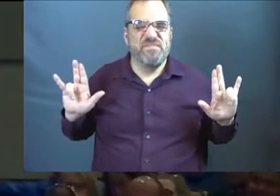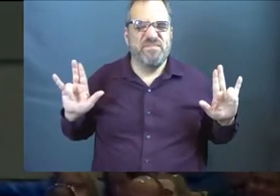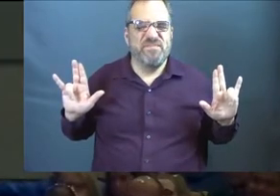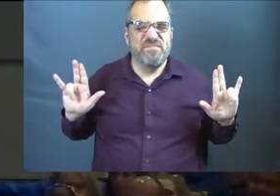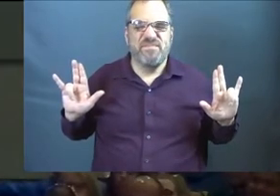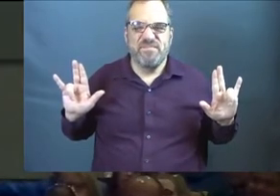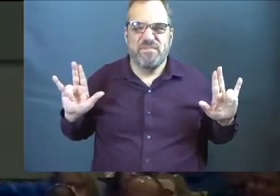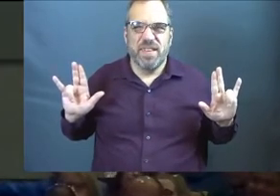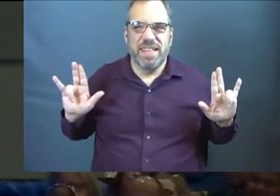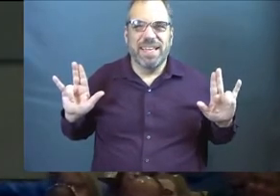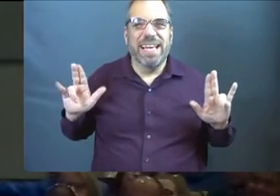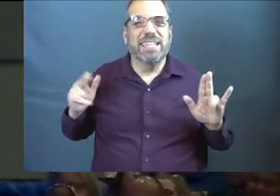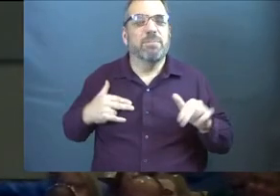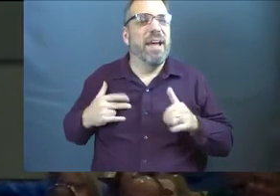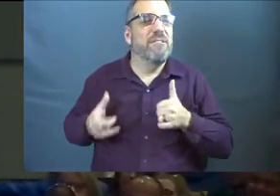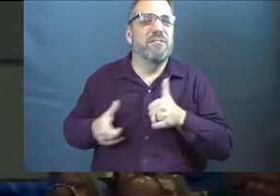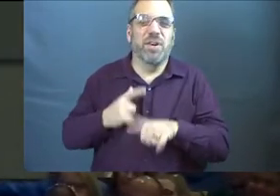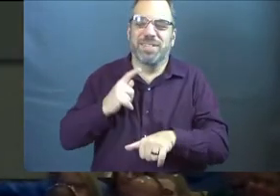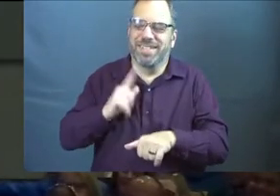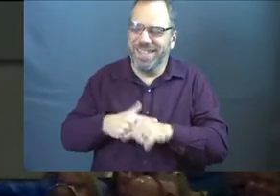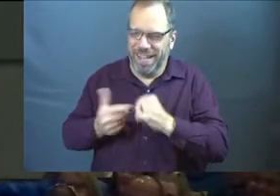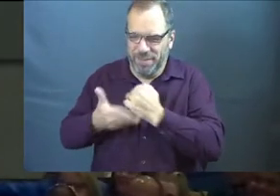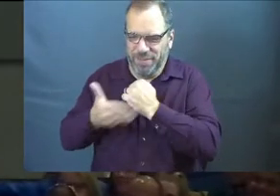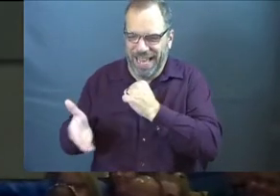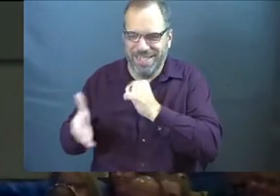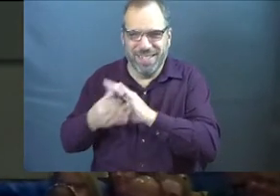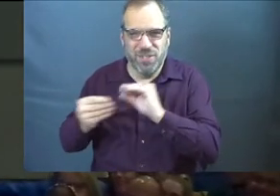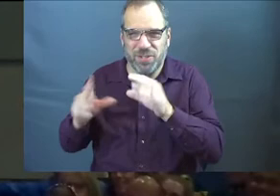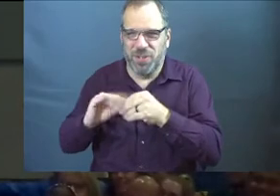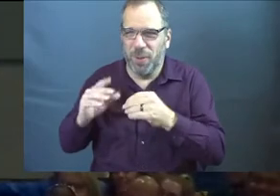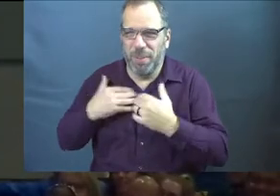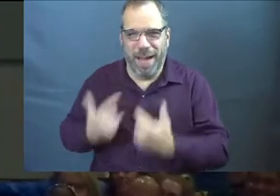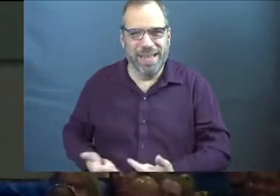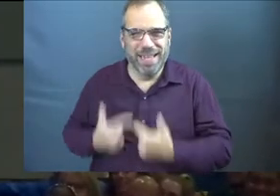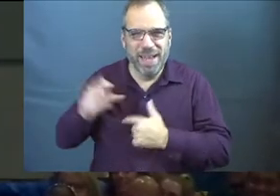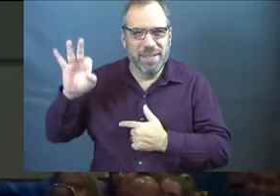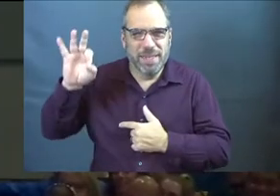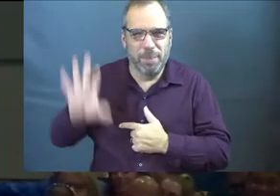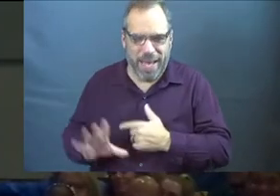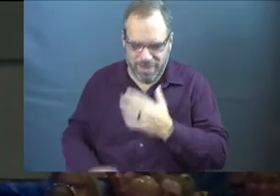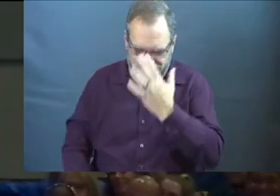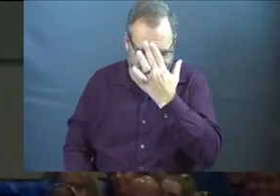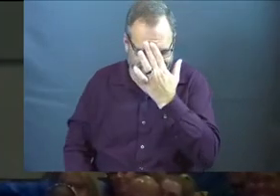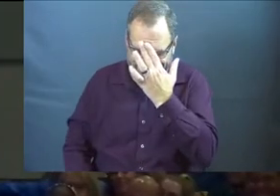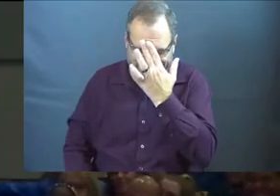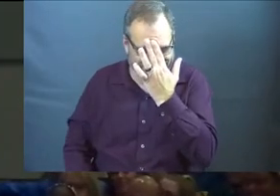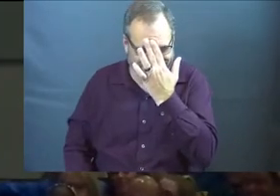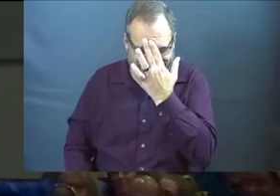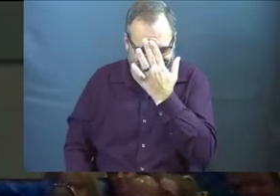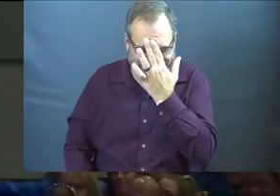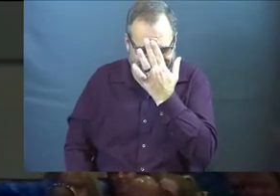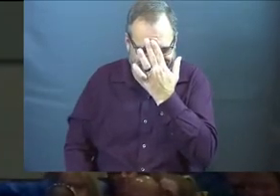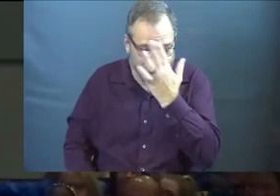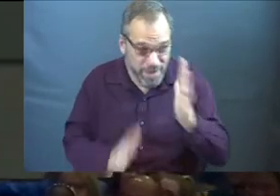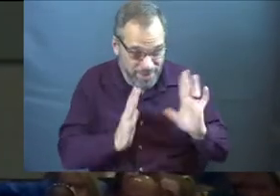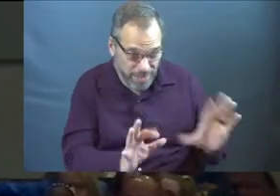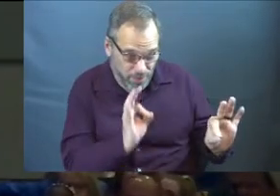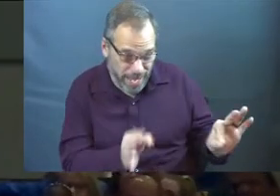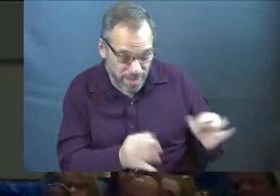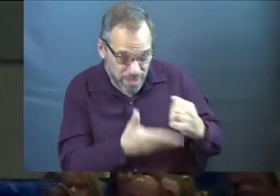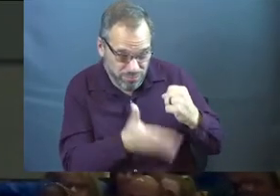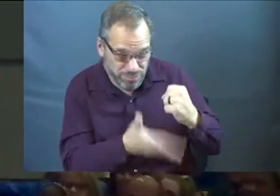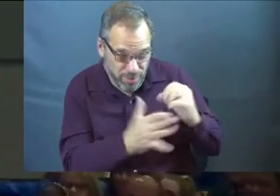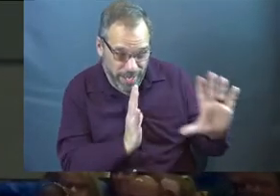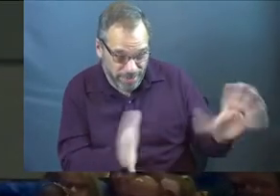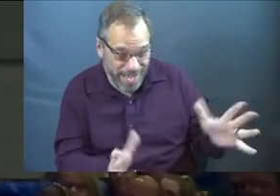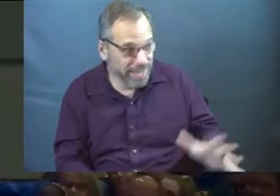This is my first flatulence ever in a sermon in my whole career to talk about that. How did it go? Did it go okay?